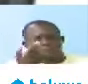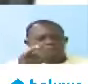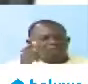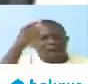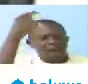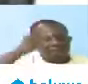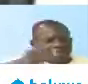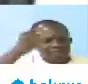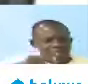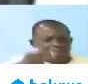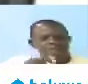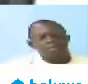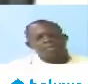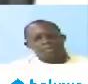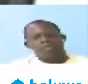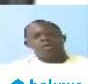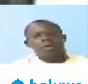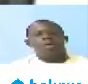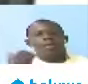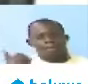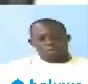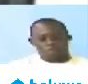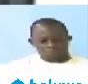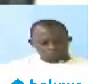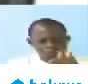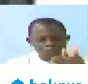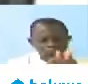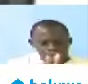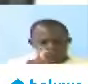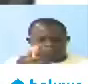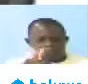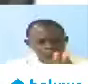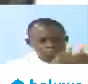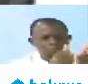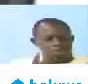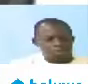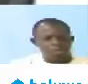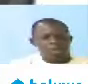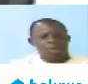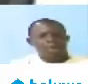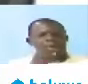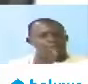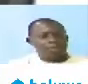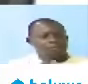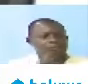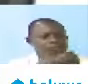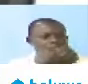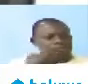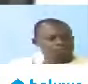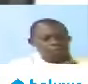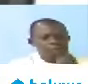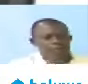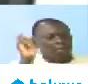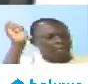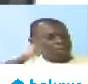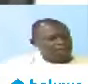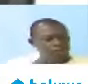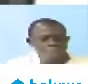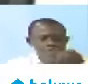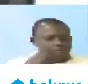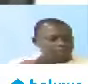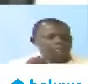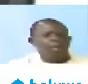village, so you can belong more normally. They follow people. Come on, arrest by force. And they arrest people by force.